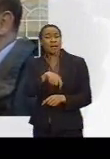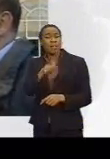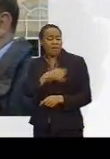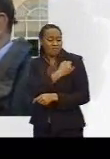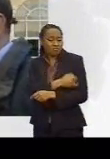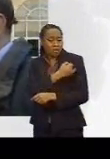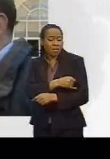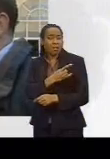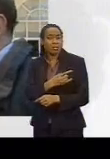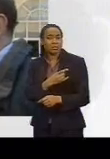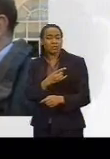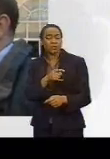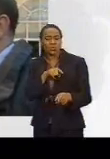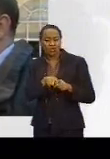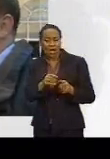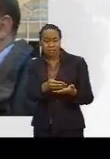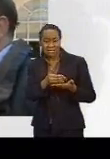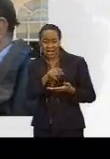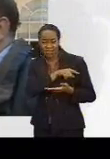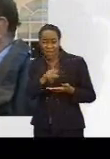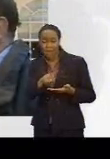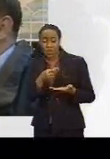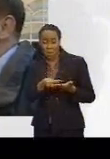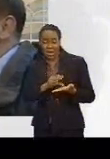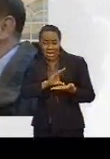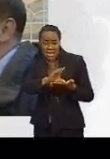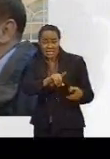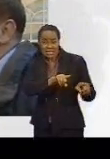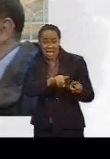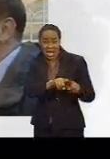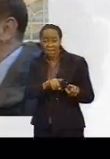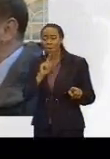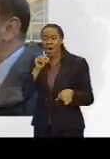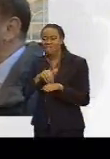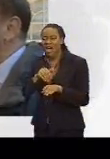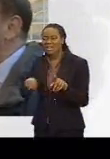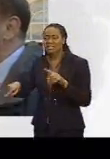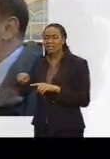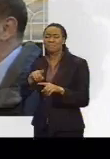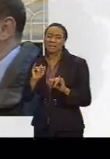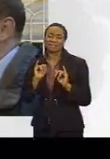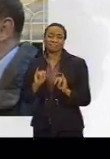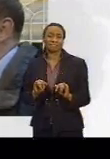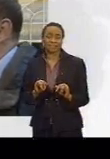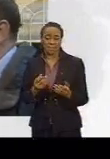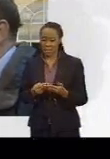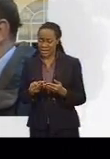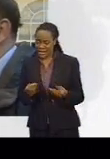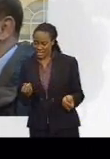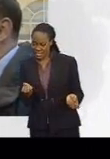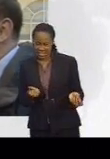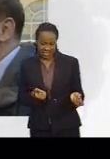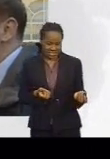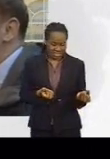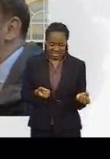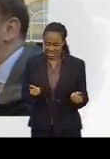frontline services, so the impact is not felt in the citizens who are paying the council tax. But inevitably, when you're taking out the resources of this scale, it's going